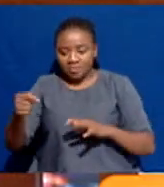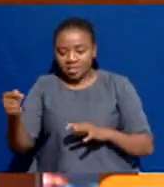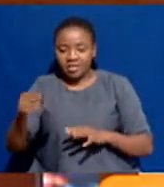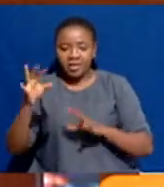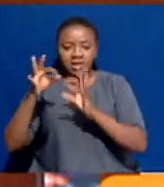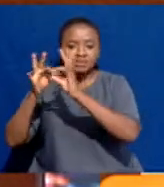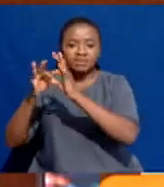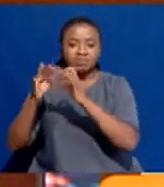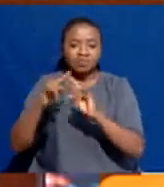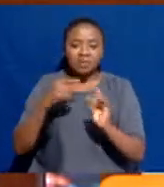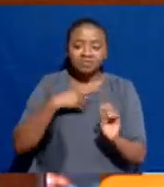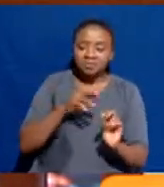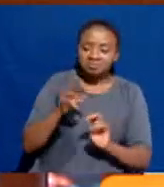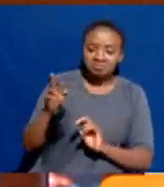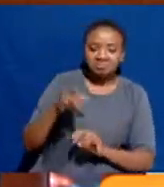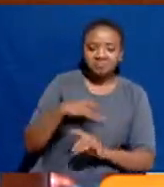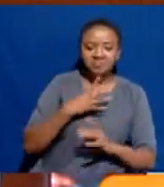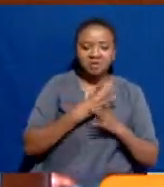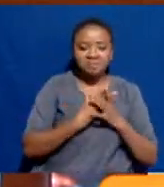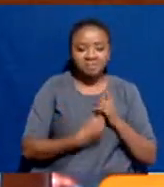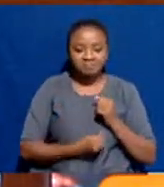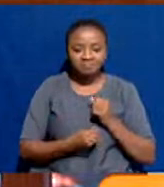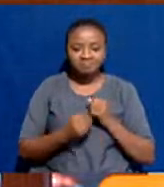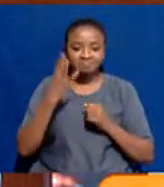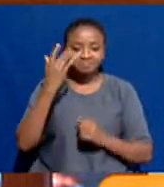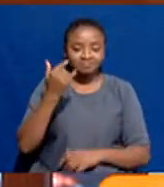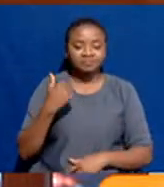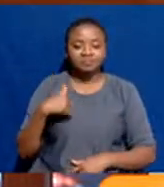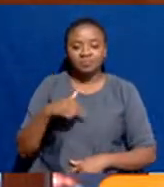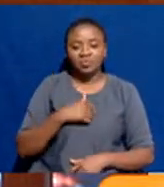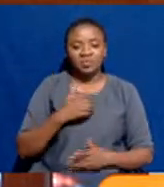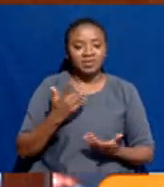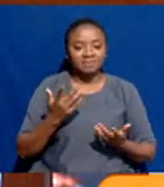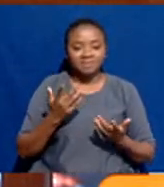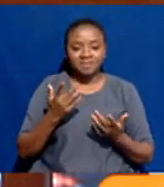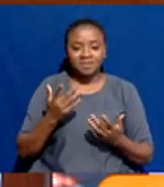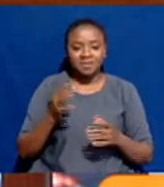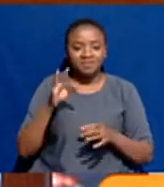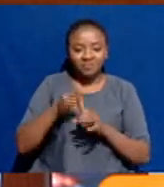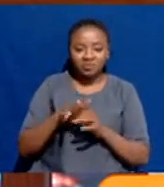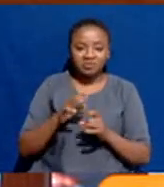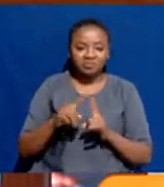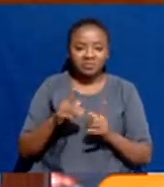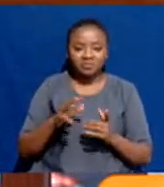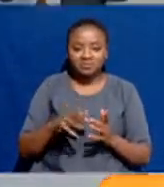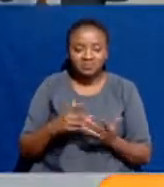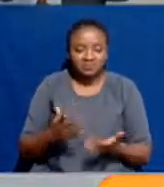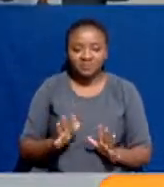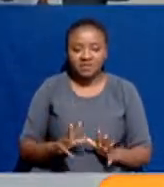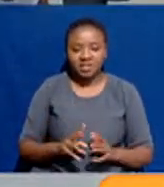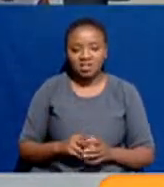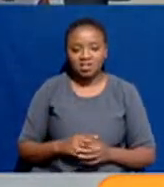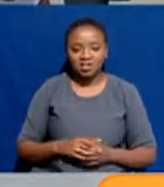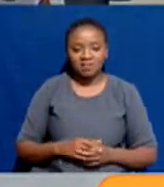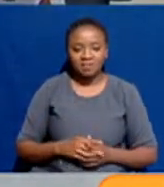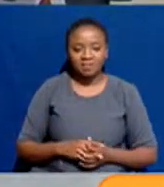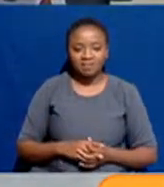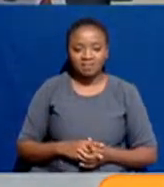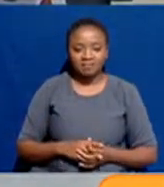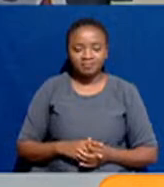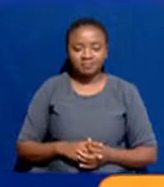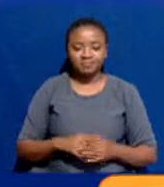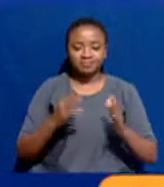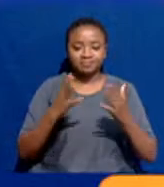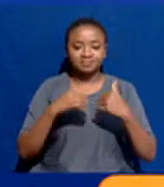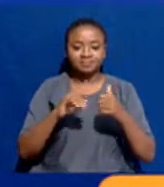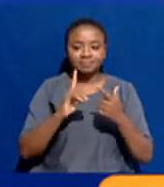that they don't learn from their past mistakes. Yeah. Good point. Kagwi Kanini